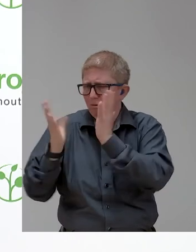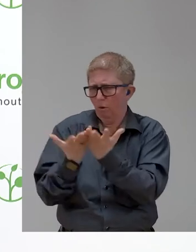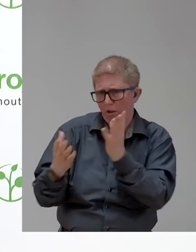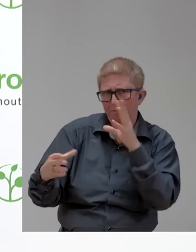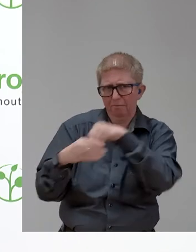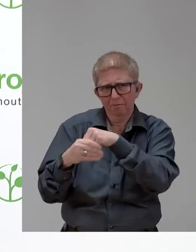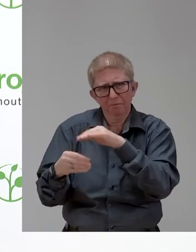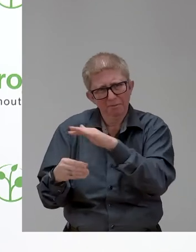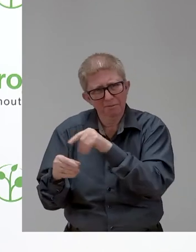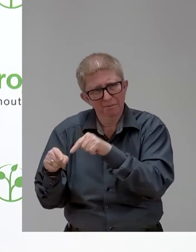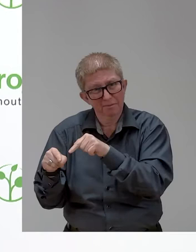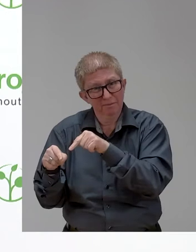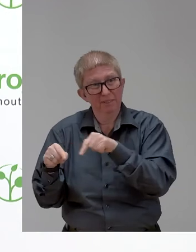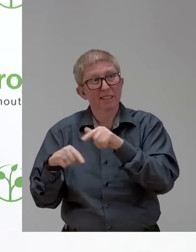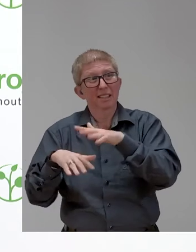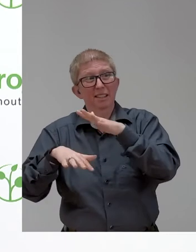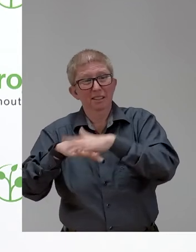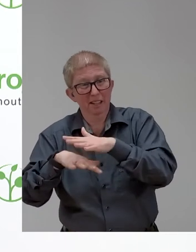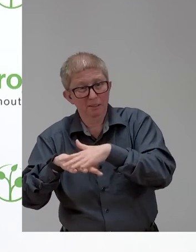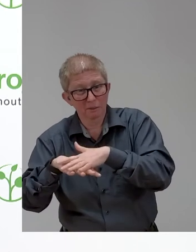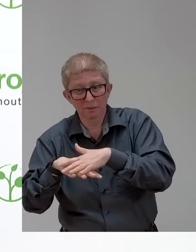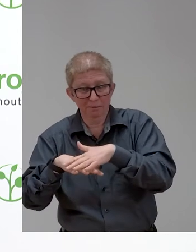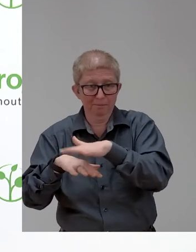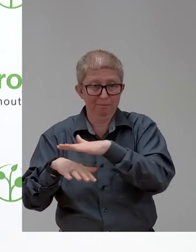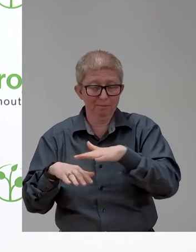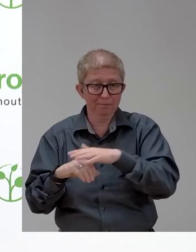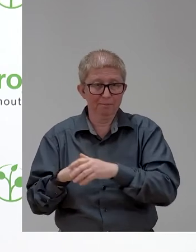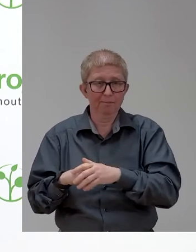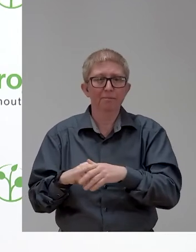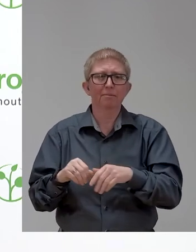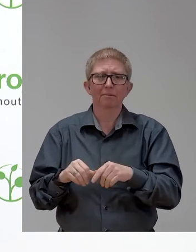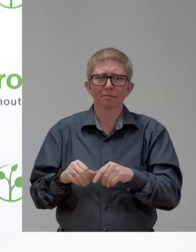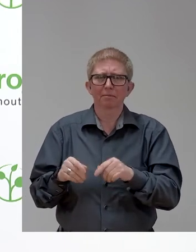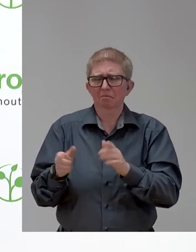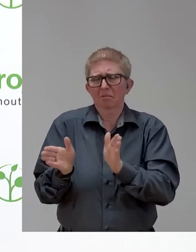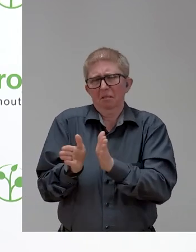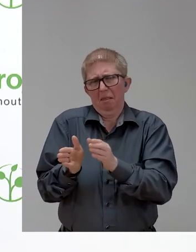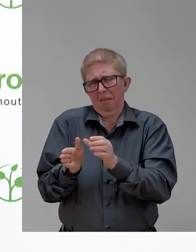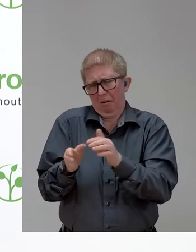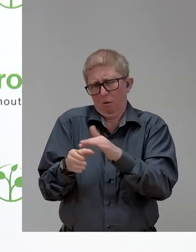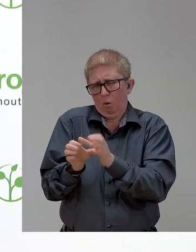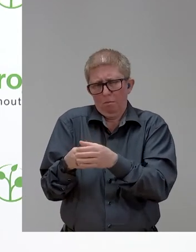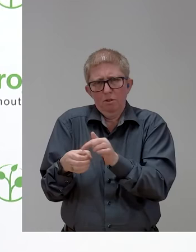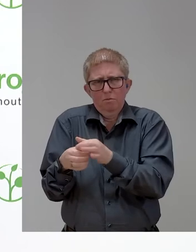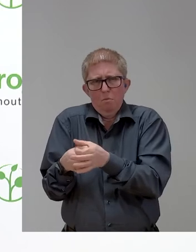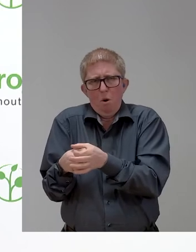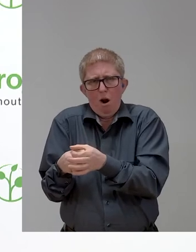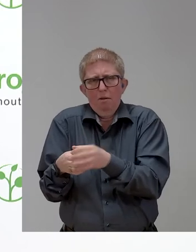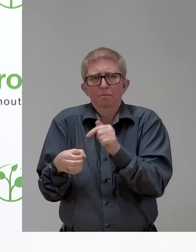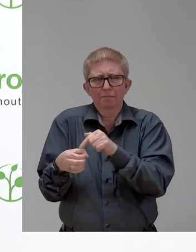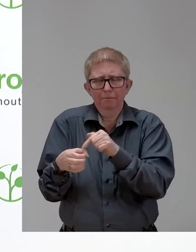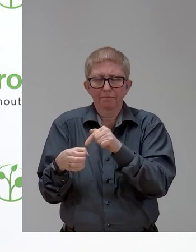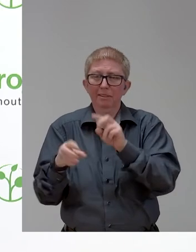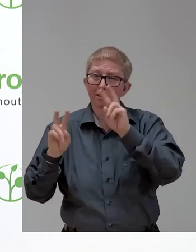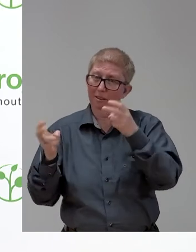the European Foundation Center. This is a small group of some really dedicated foundations, and this session is dedicated to